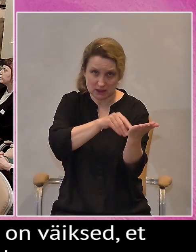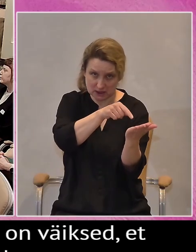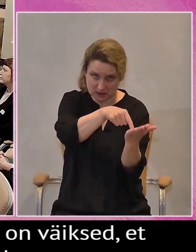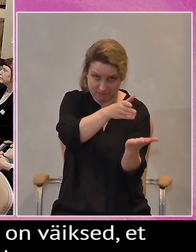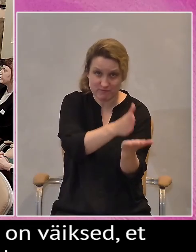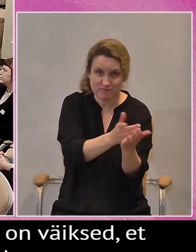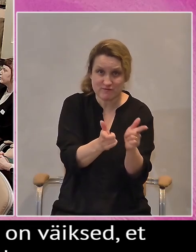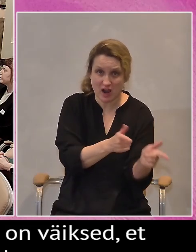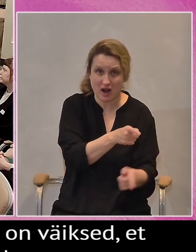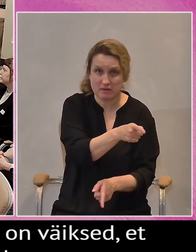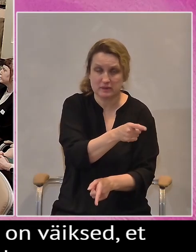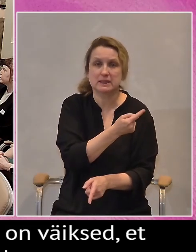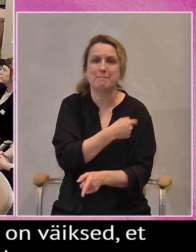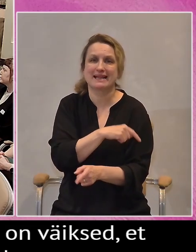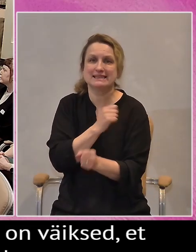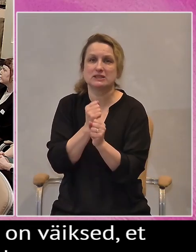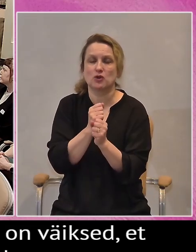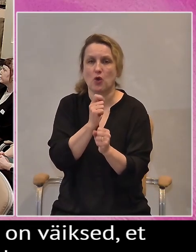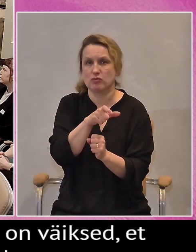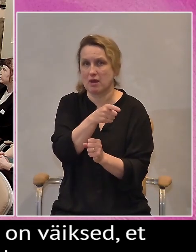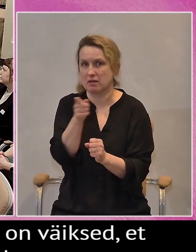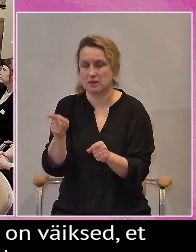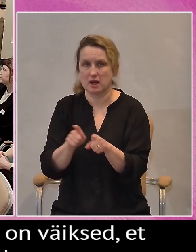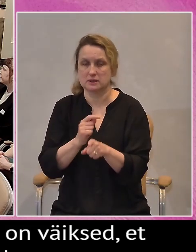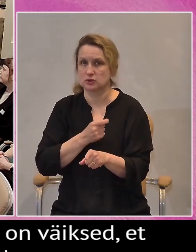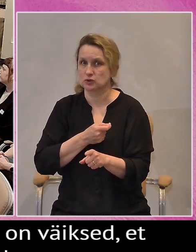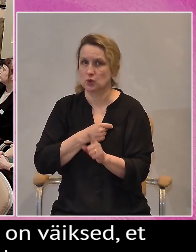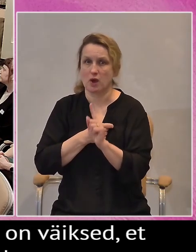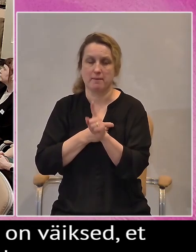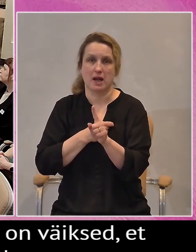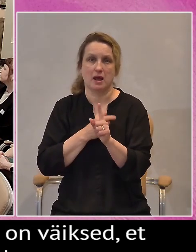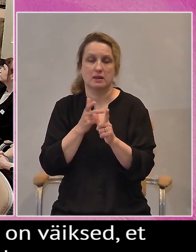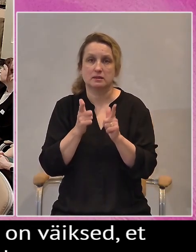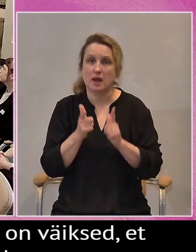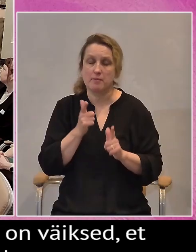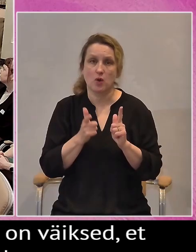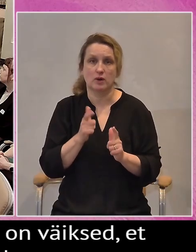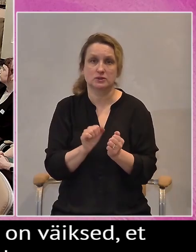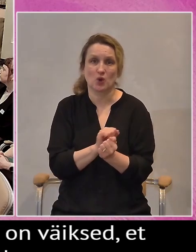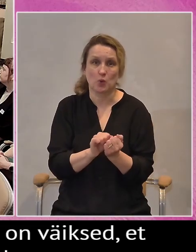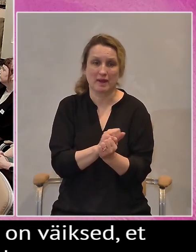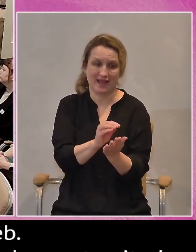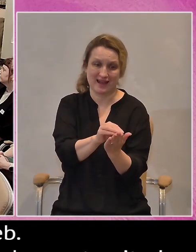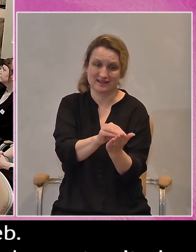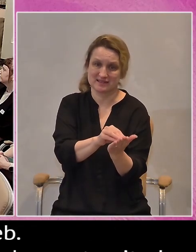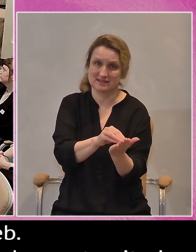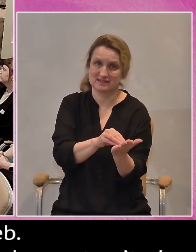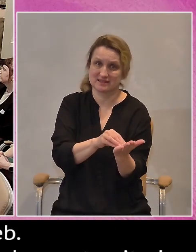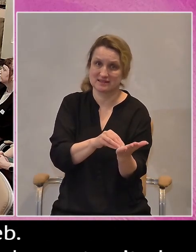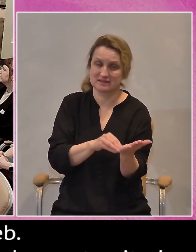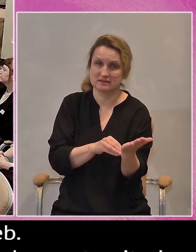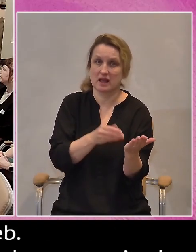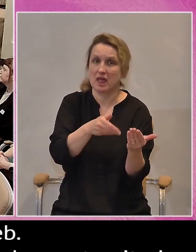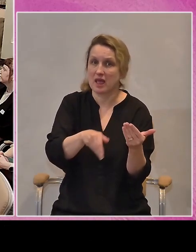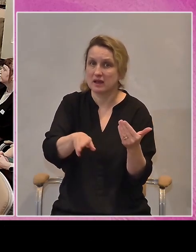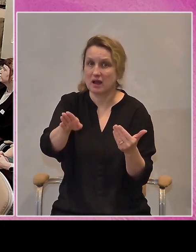So all the complaints that the patient has should be documented in the medical records.